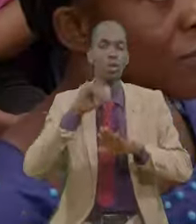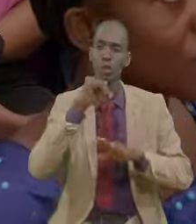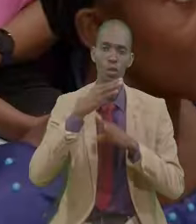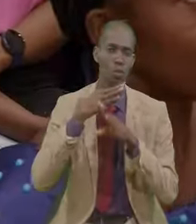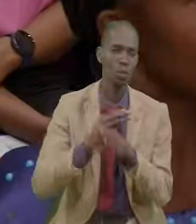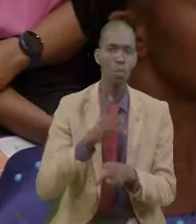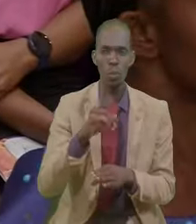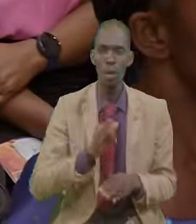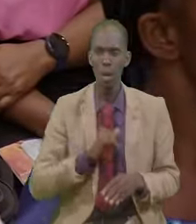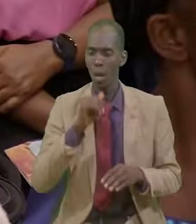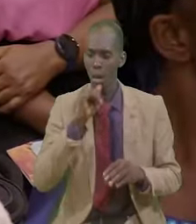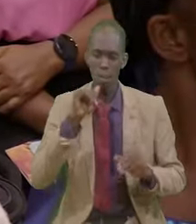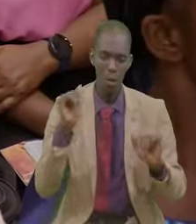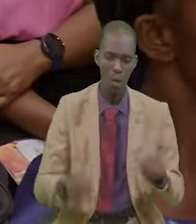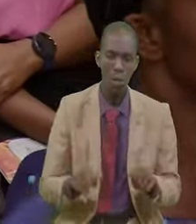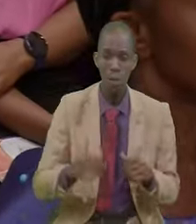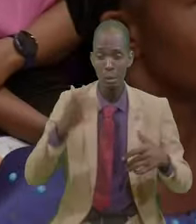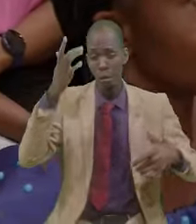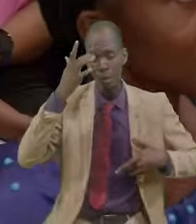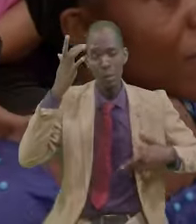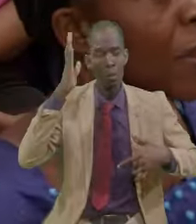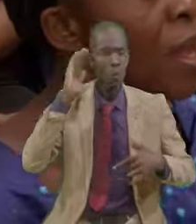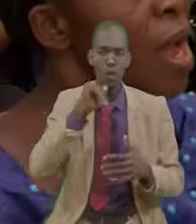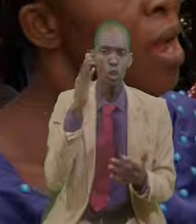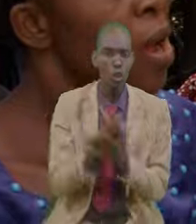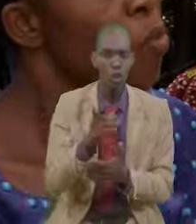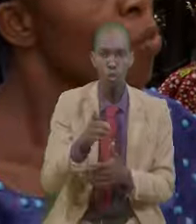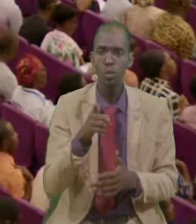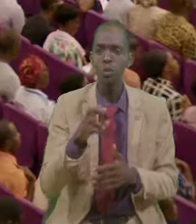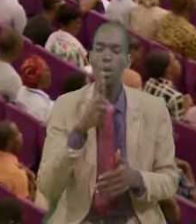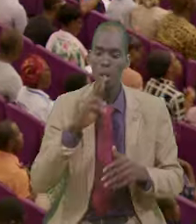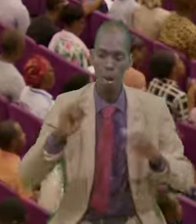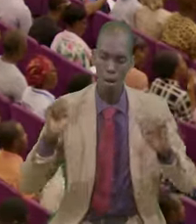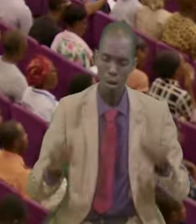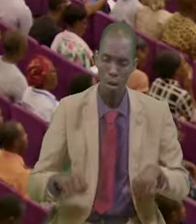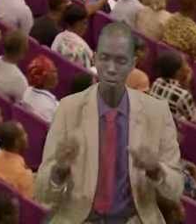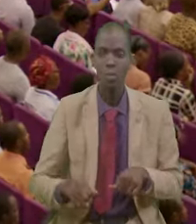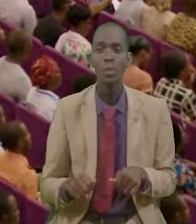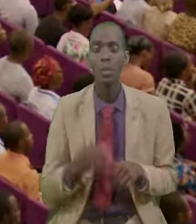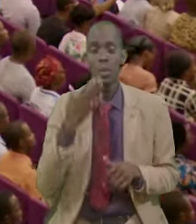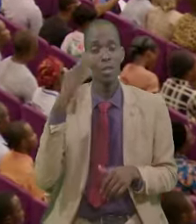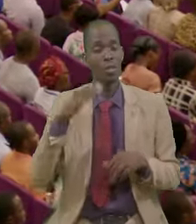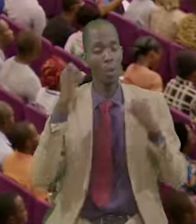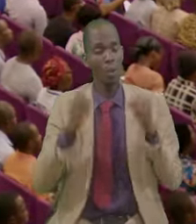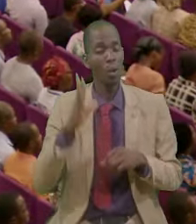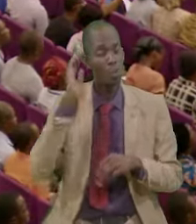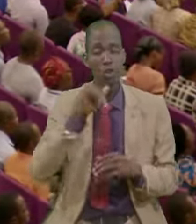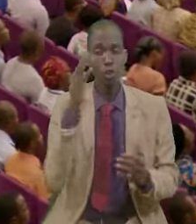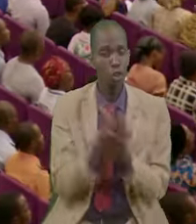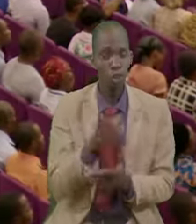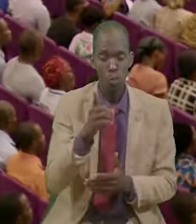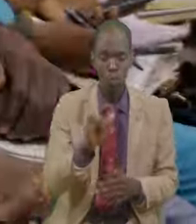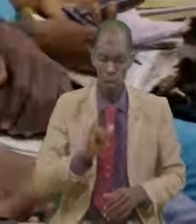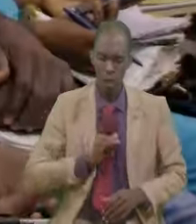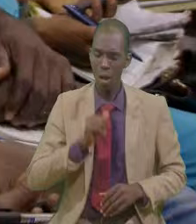able. Sickness will not stop you. I am well able. Evil powers will not stop you. I am well